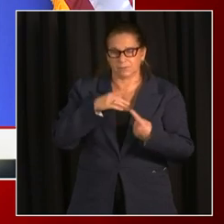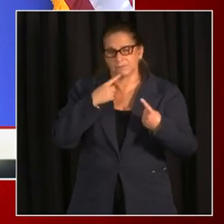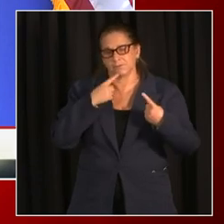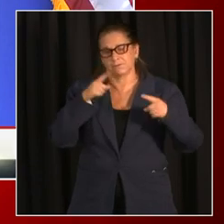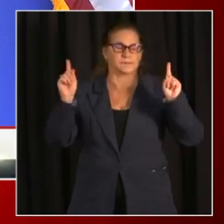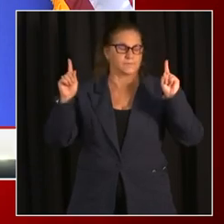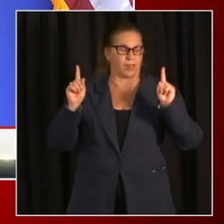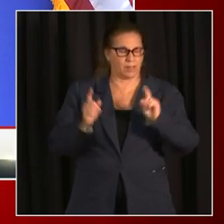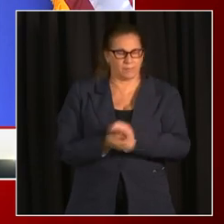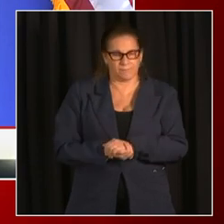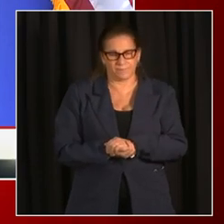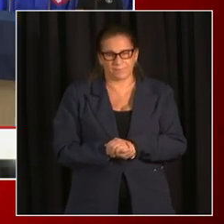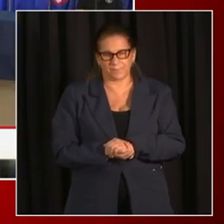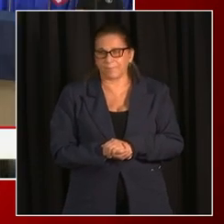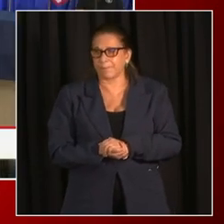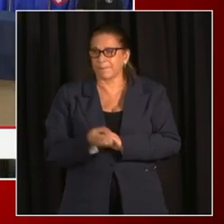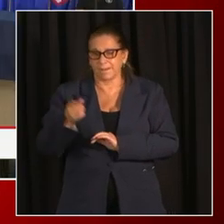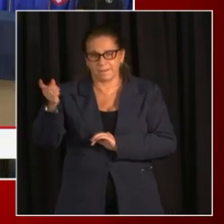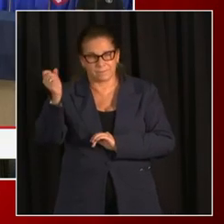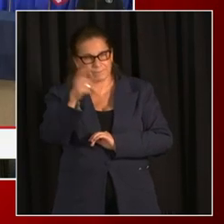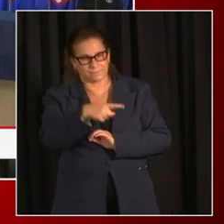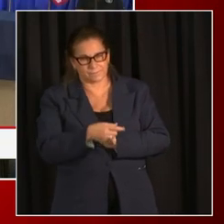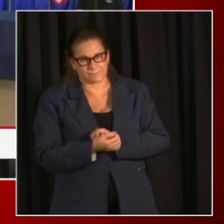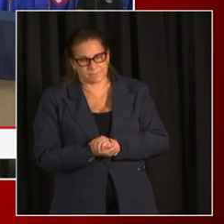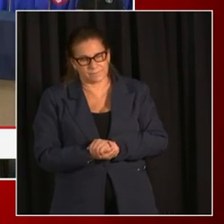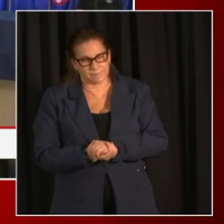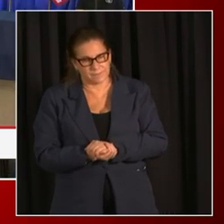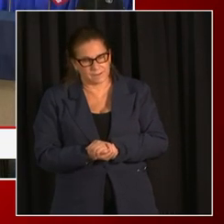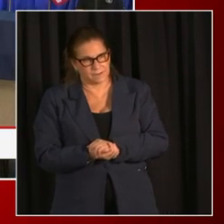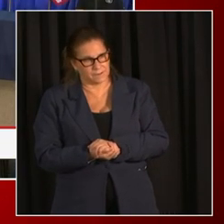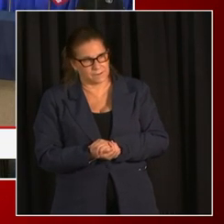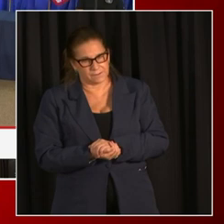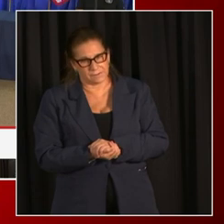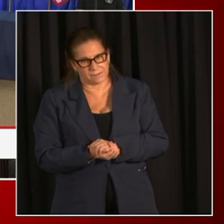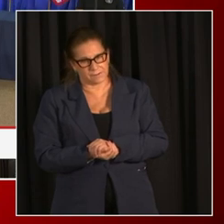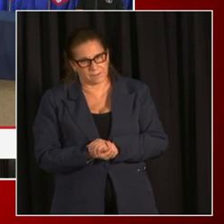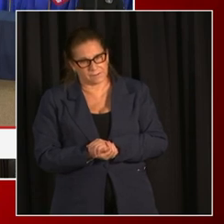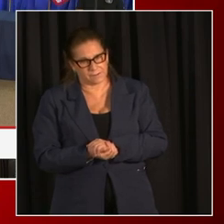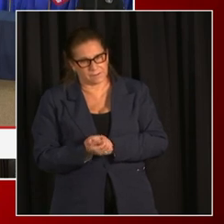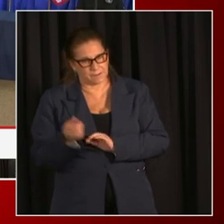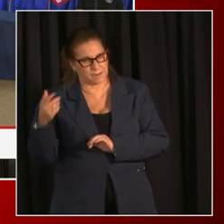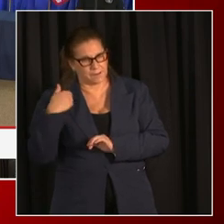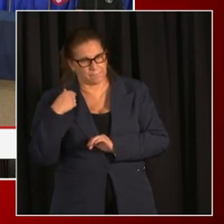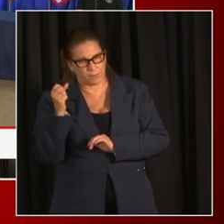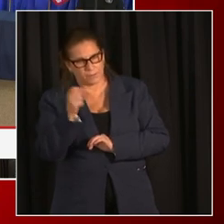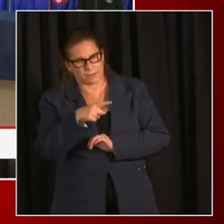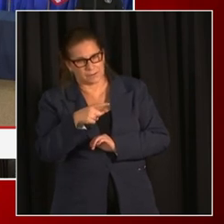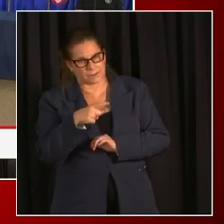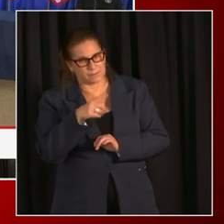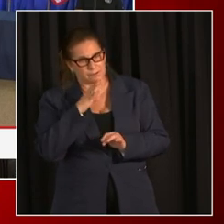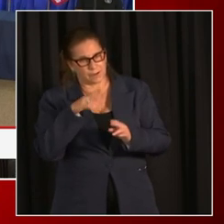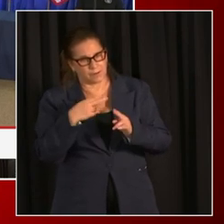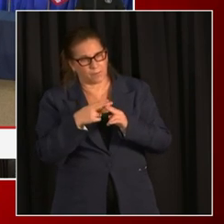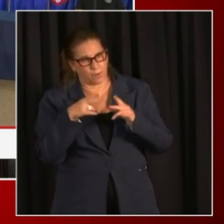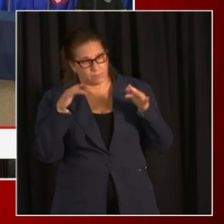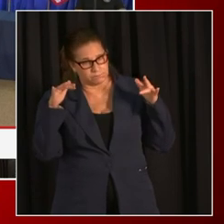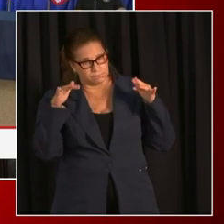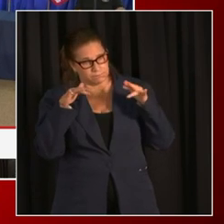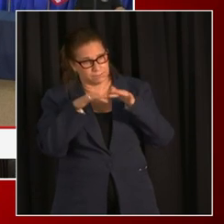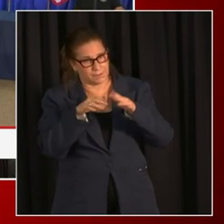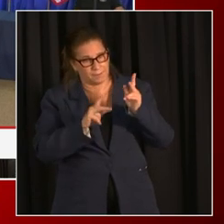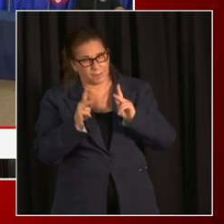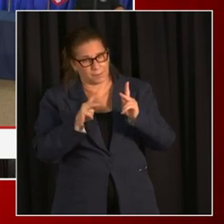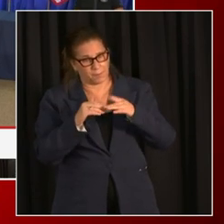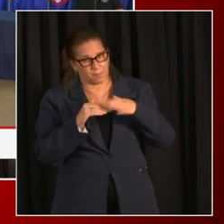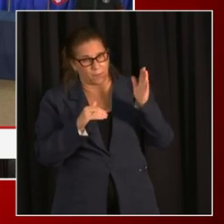question for you. In response to Mr. Sherwood's question about gatherings of more than 50 people, you discussed police having